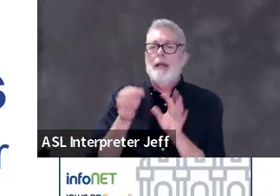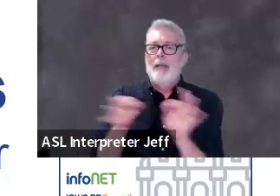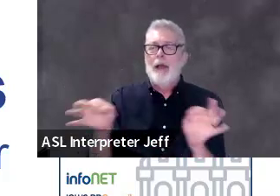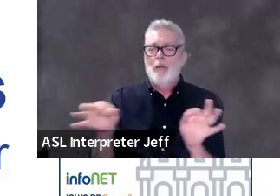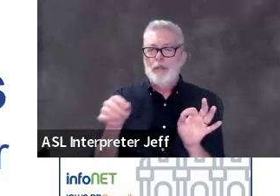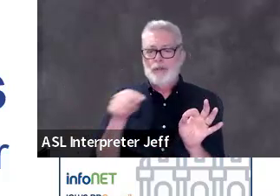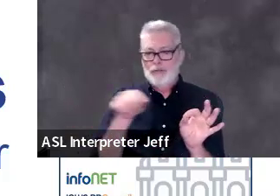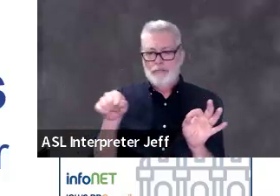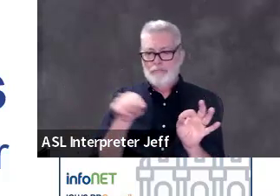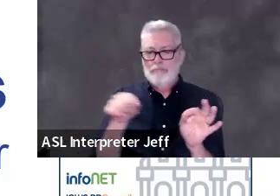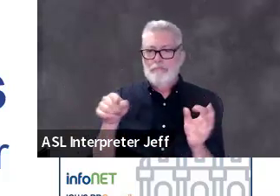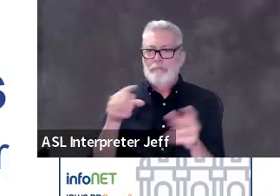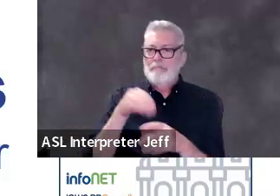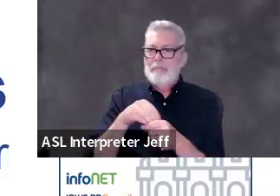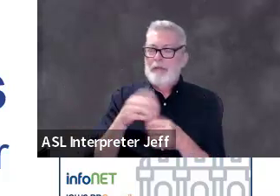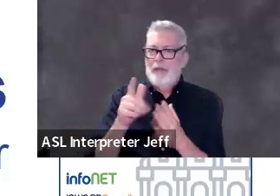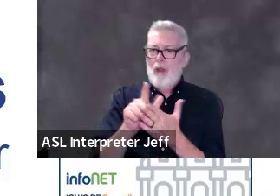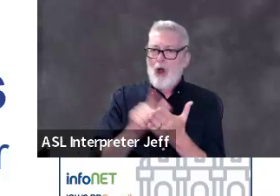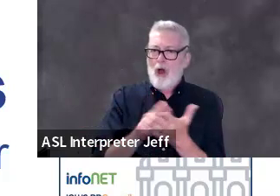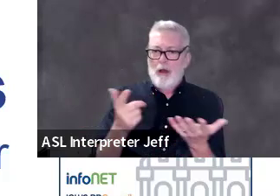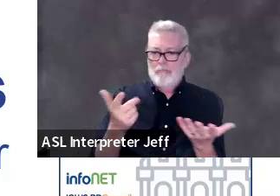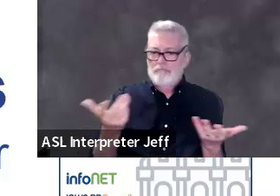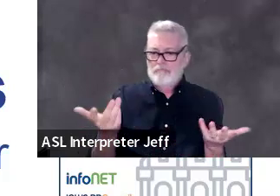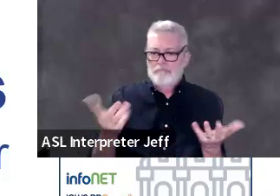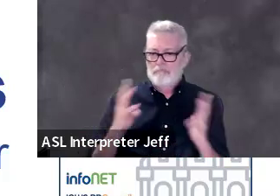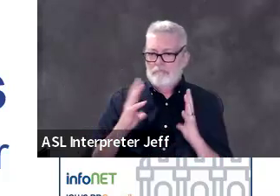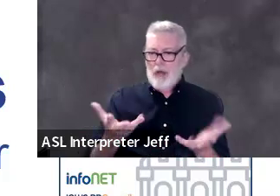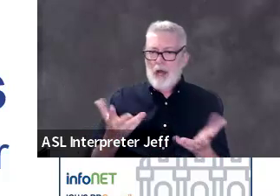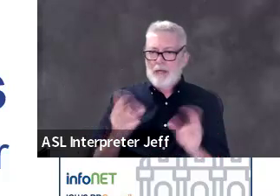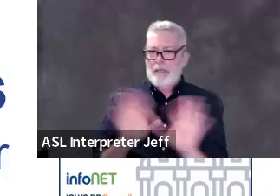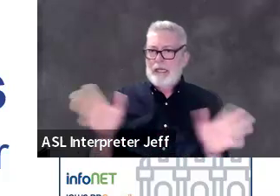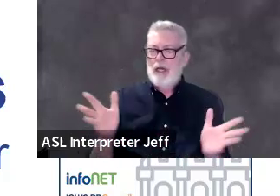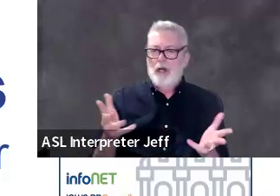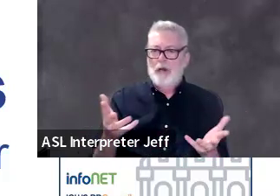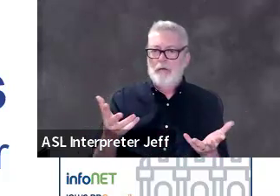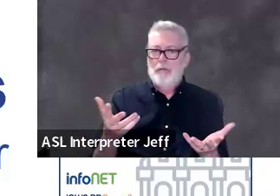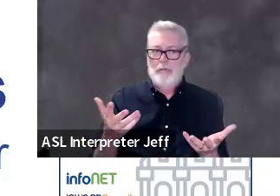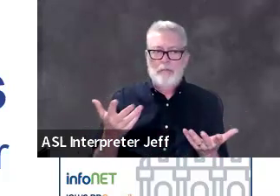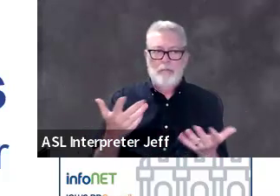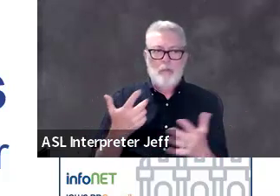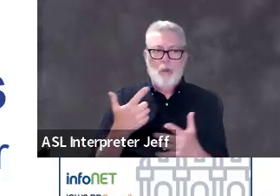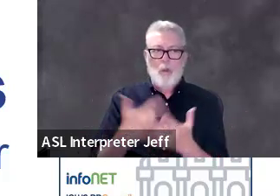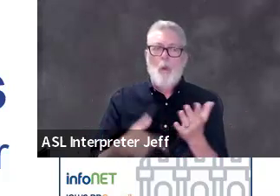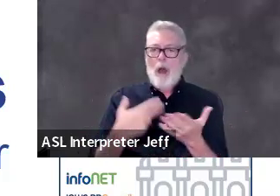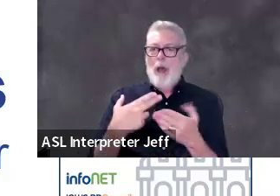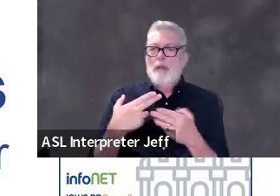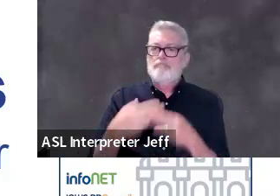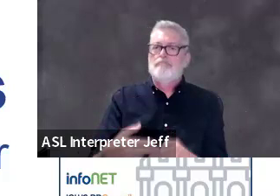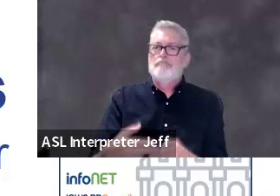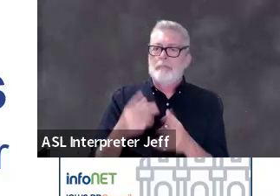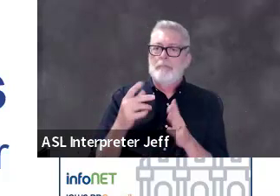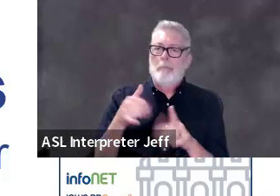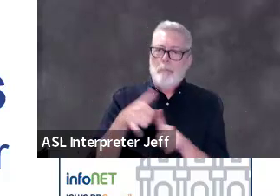language guidance that was in the law was very clear on what was